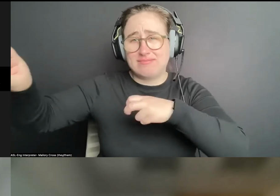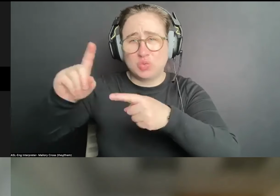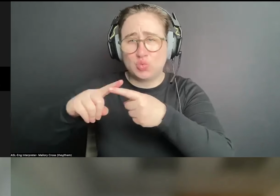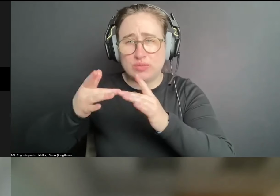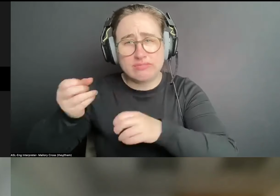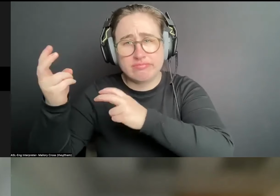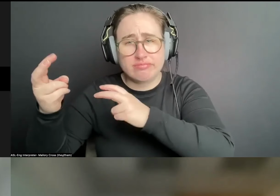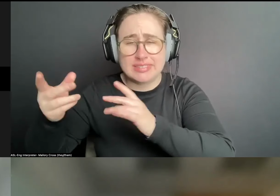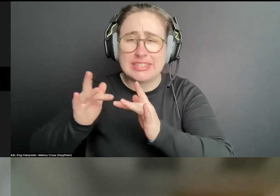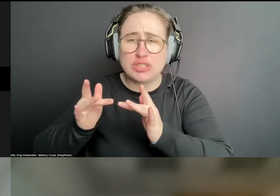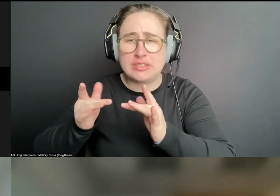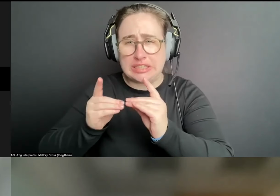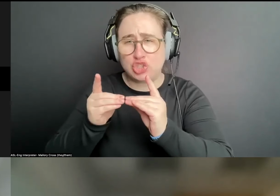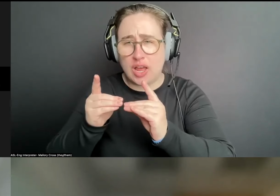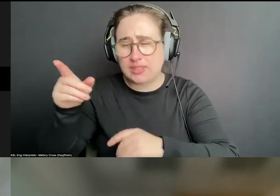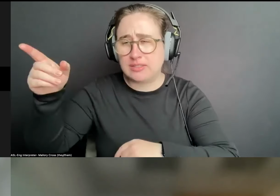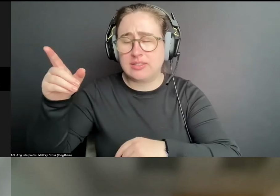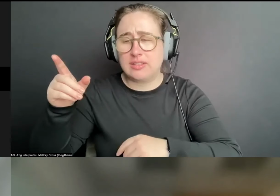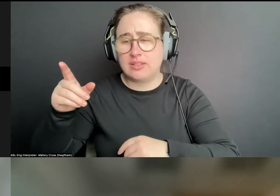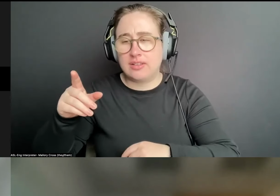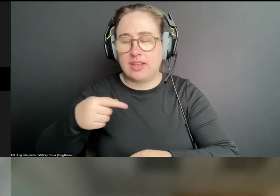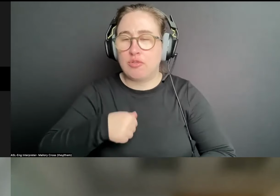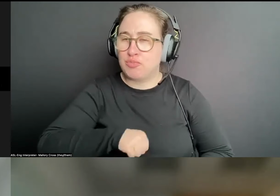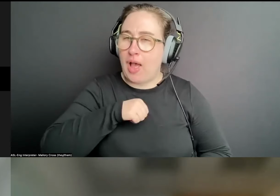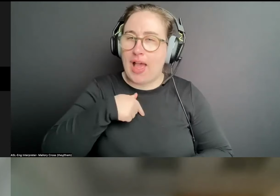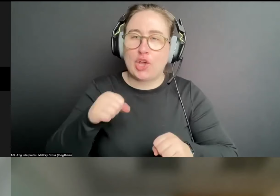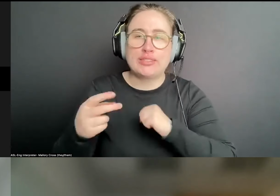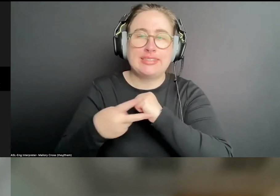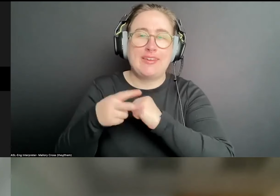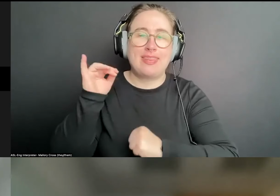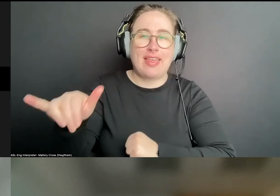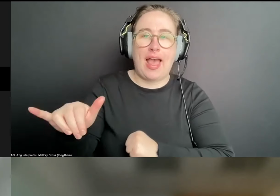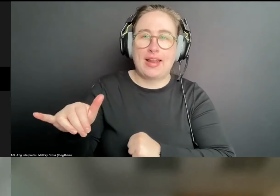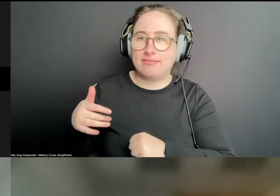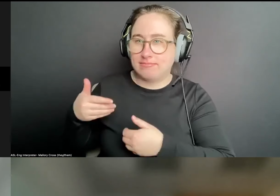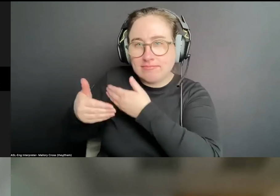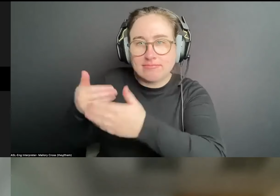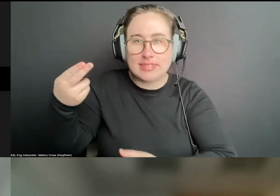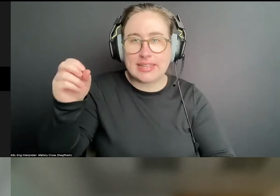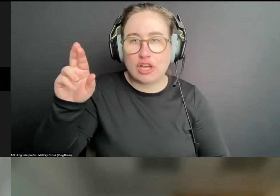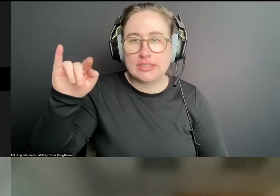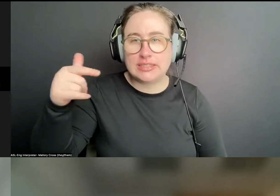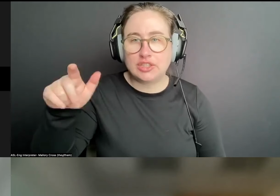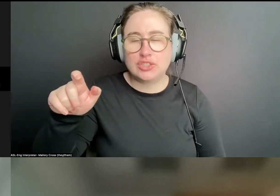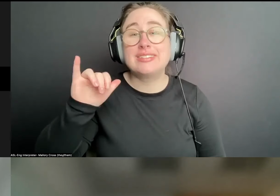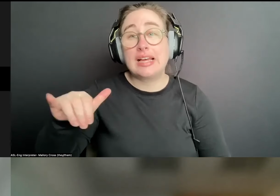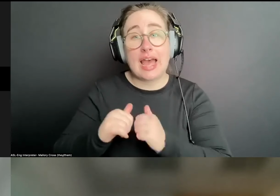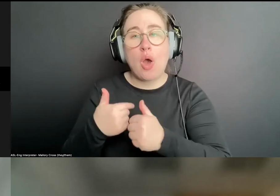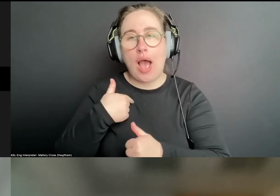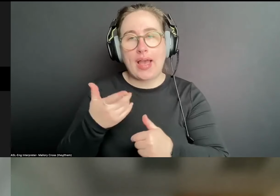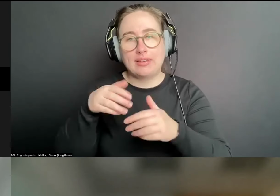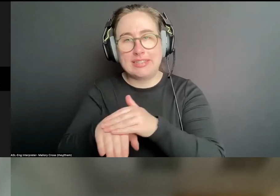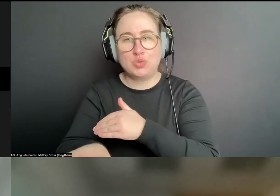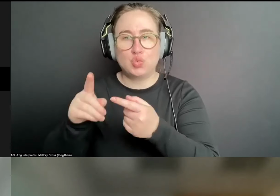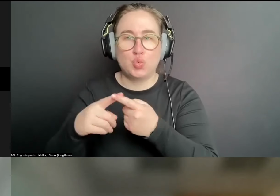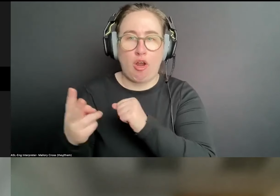and I'm just really proud that I was able to save this heritage, right? This is our thing. So that's how I got into archiving. And